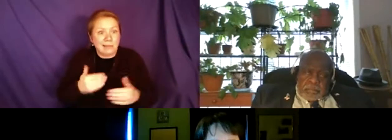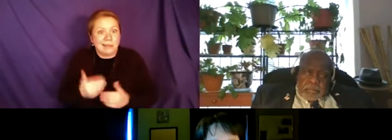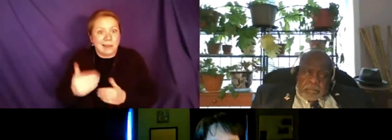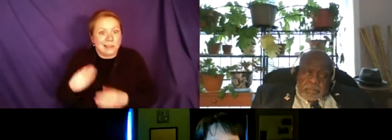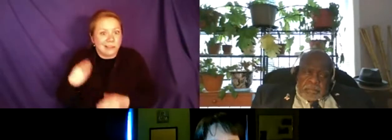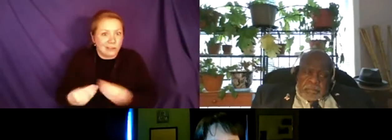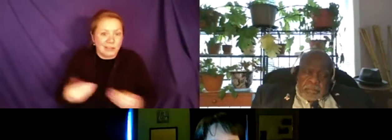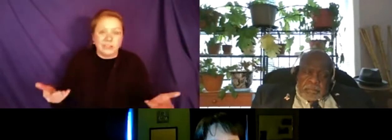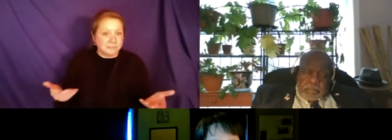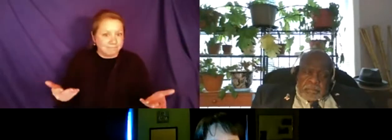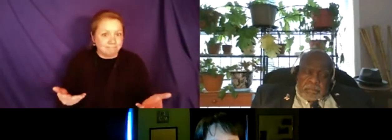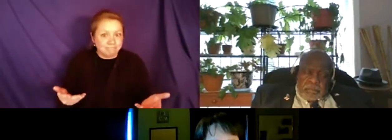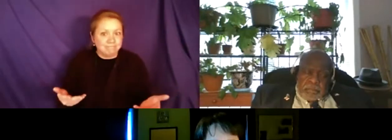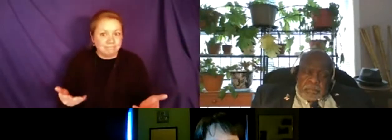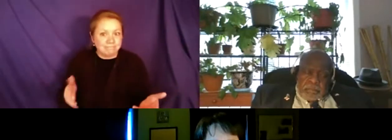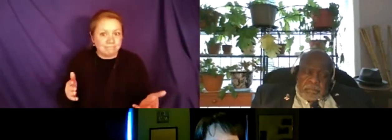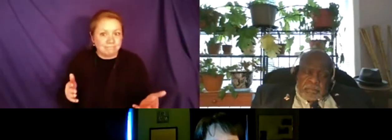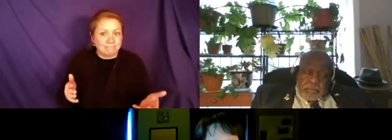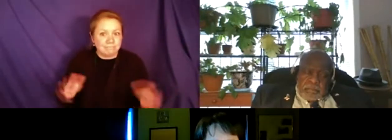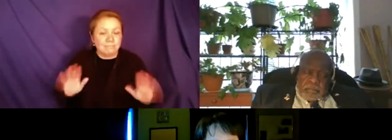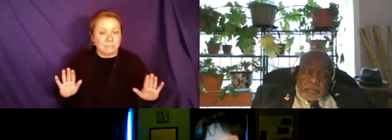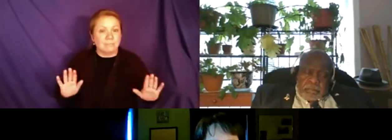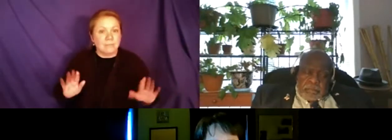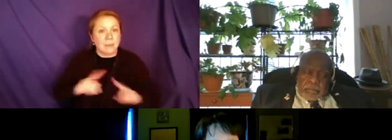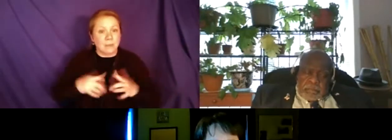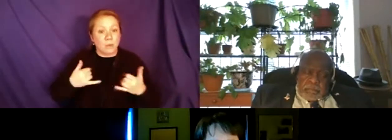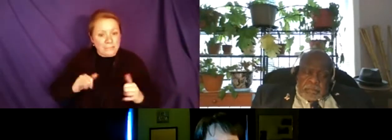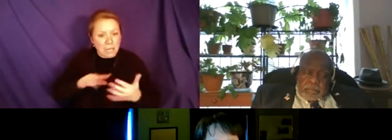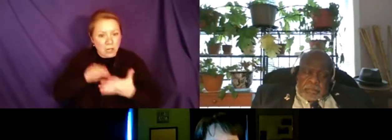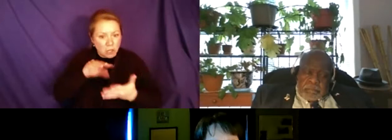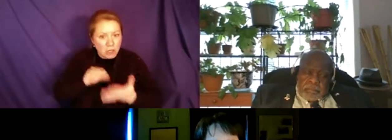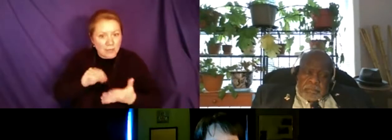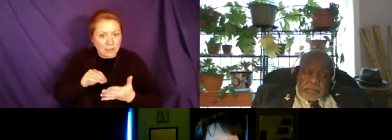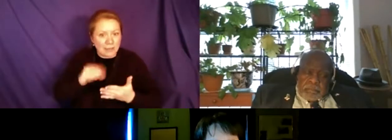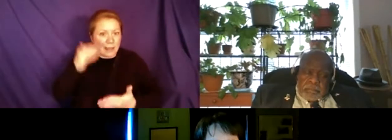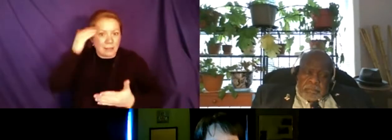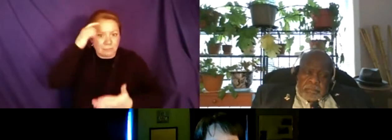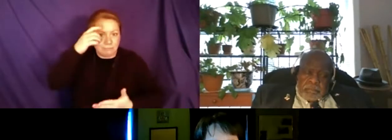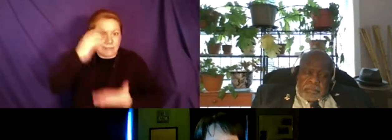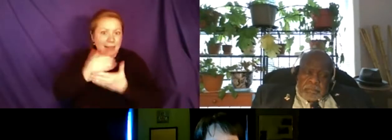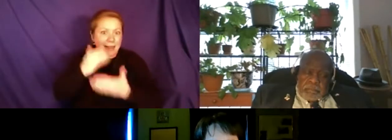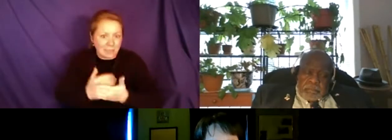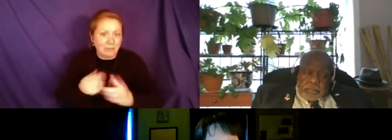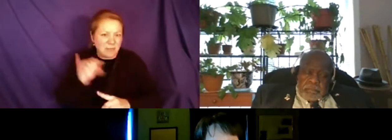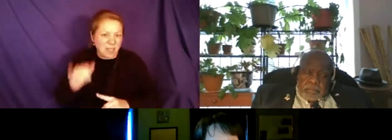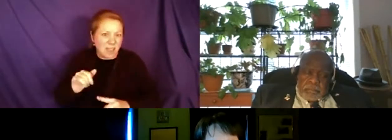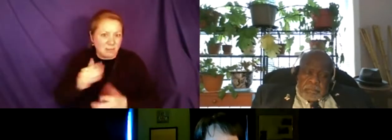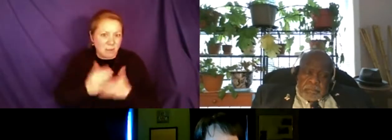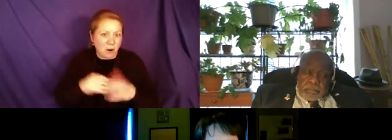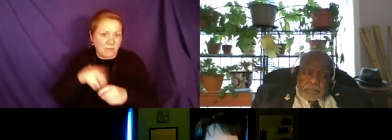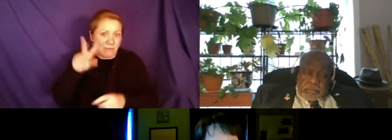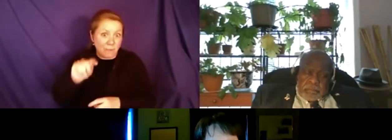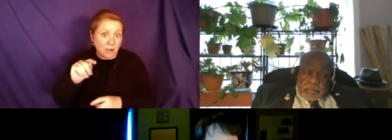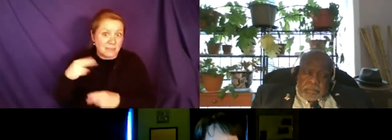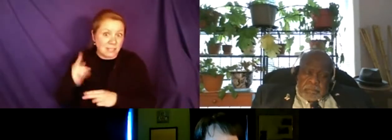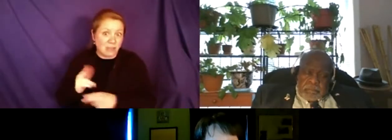But, you know, we still are still learning the lessons of that chapter in Vermont's history